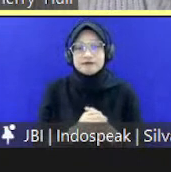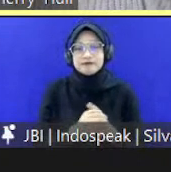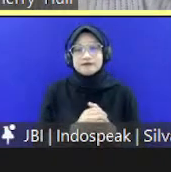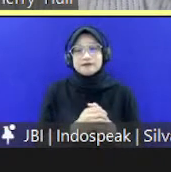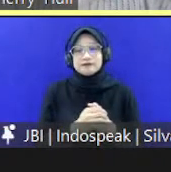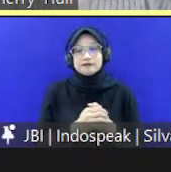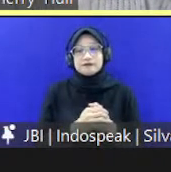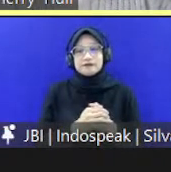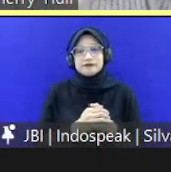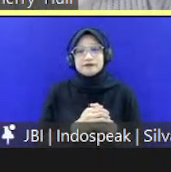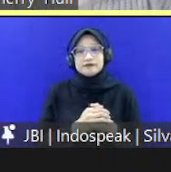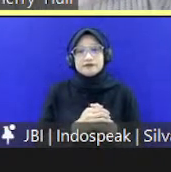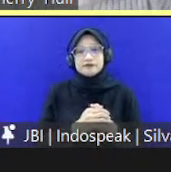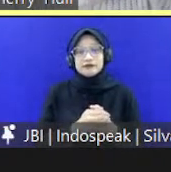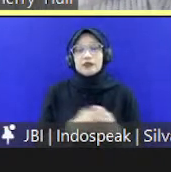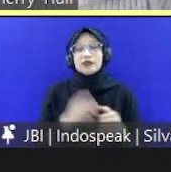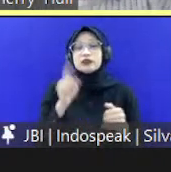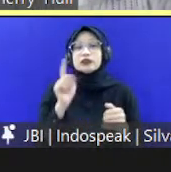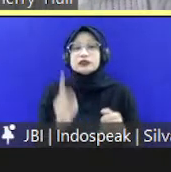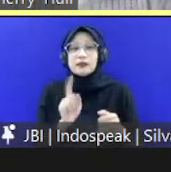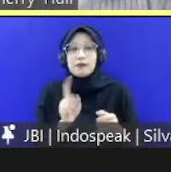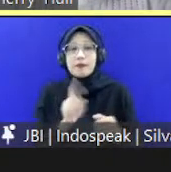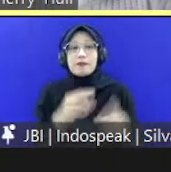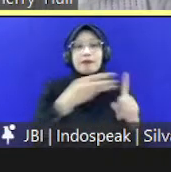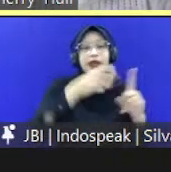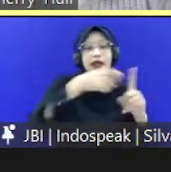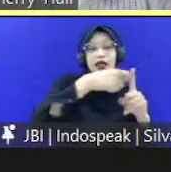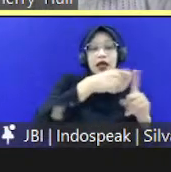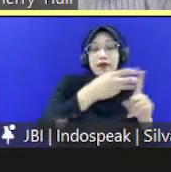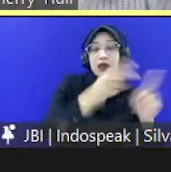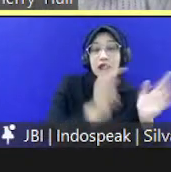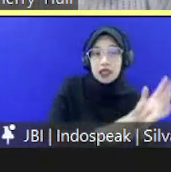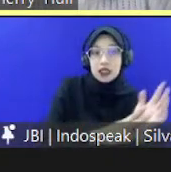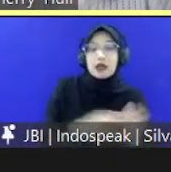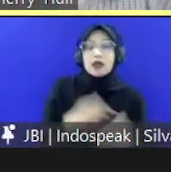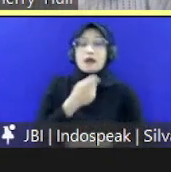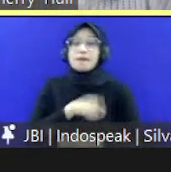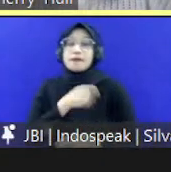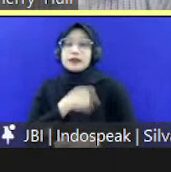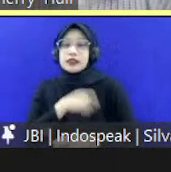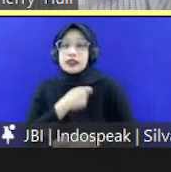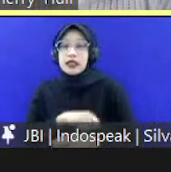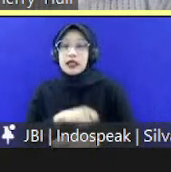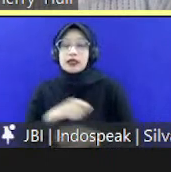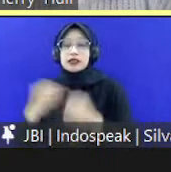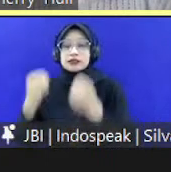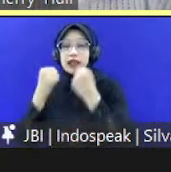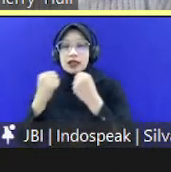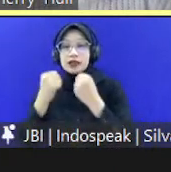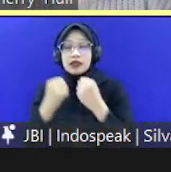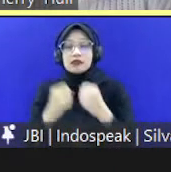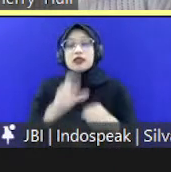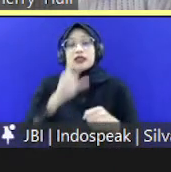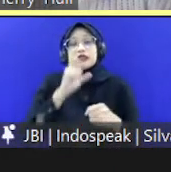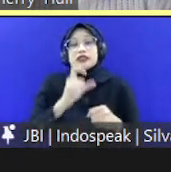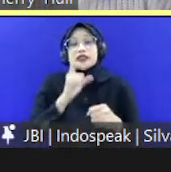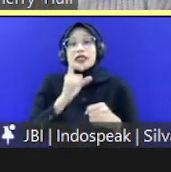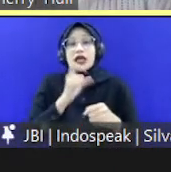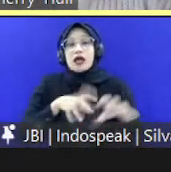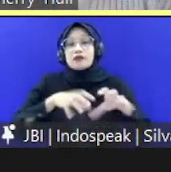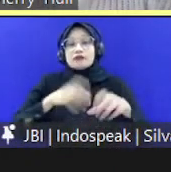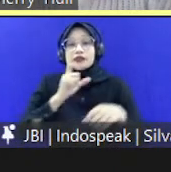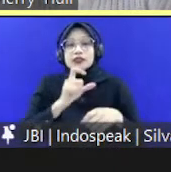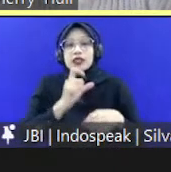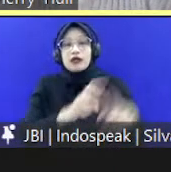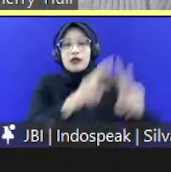other ways of measuring stunting. The danger is that these blows to health data quality will last for